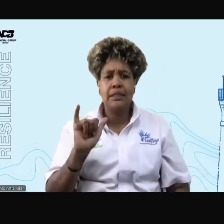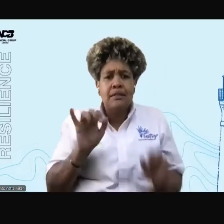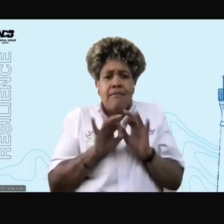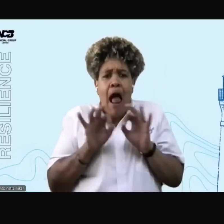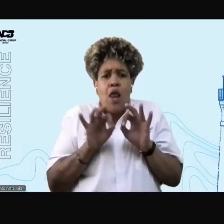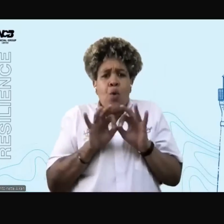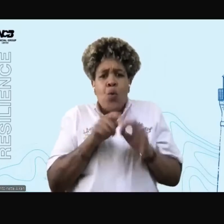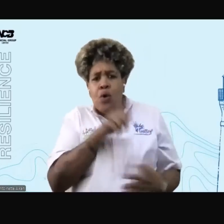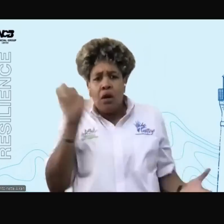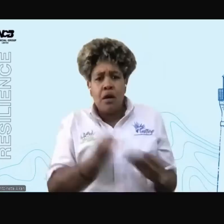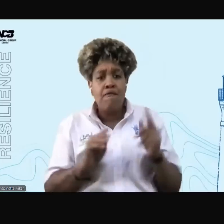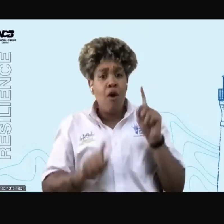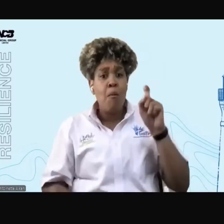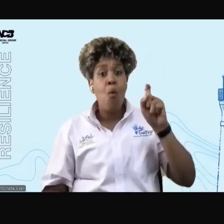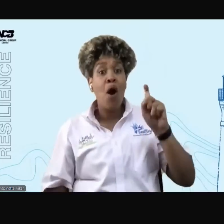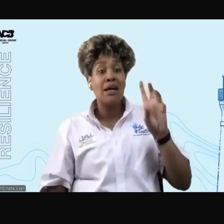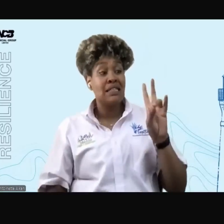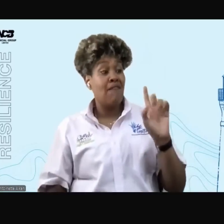from